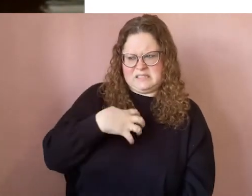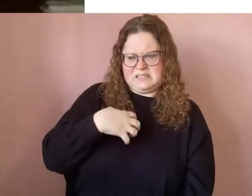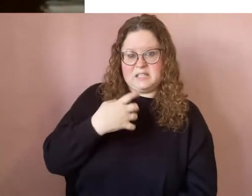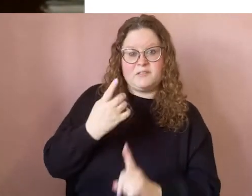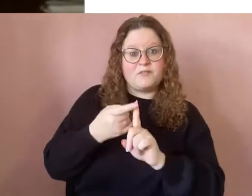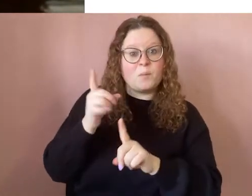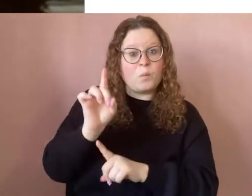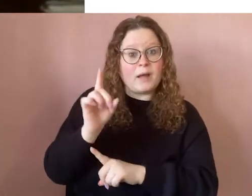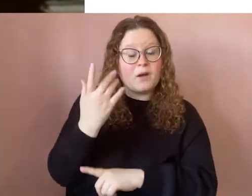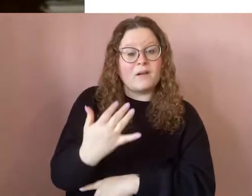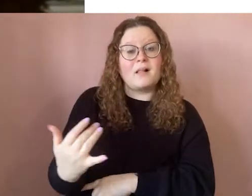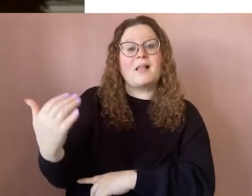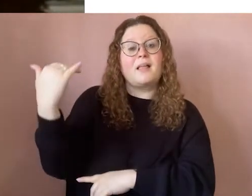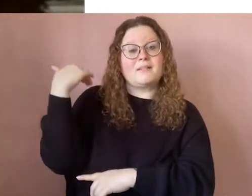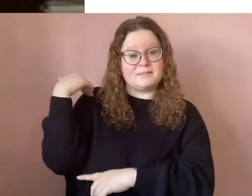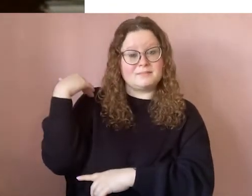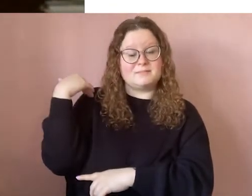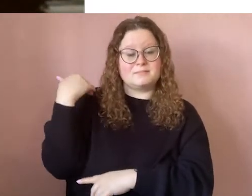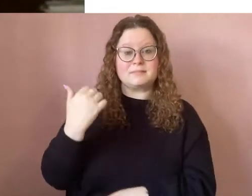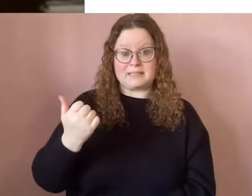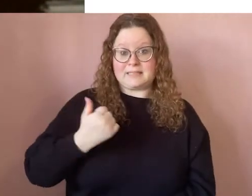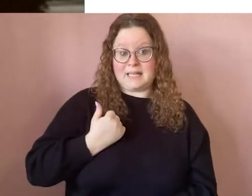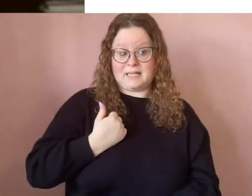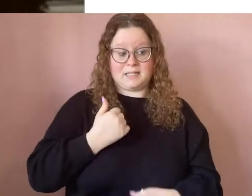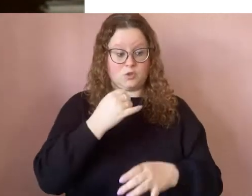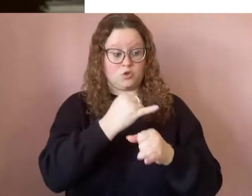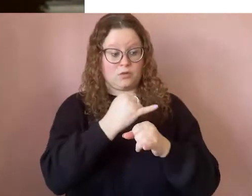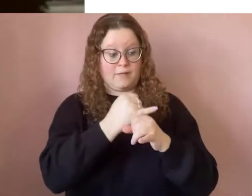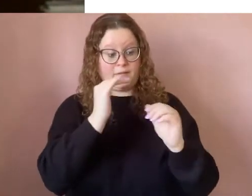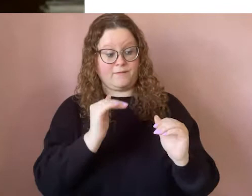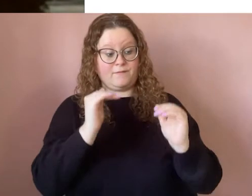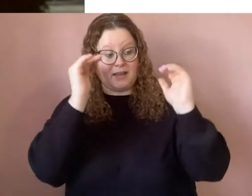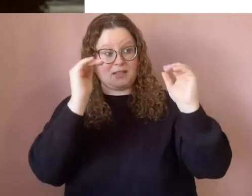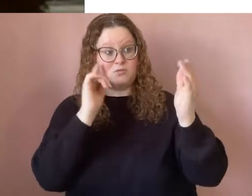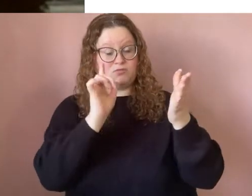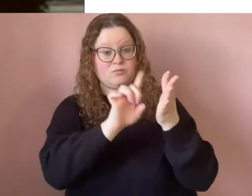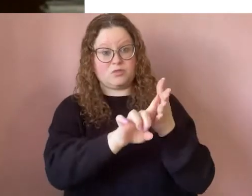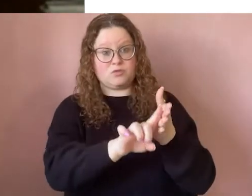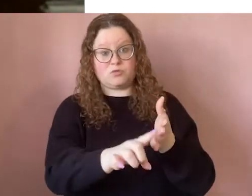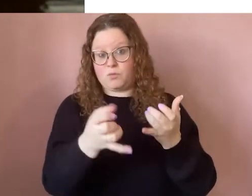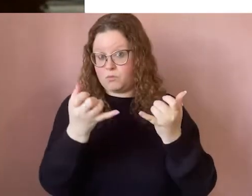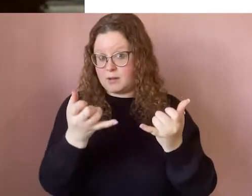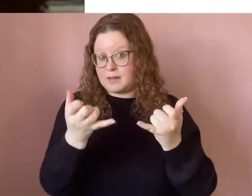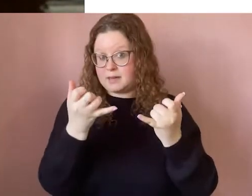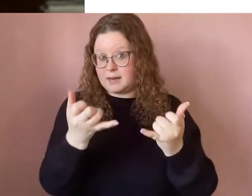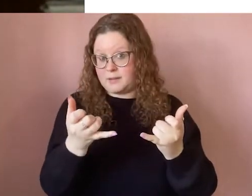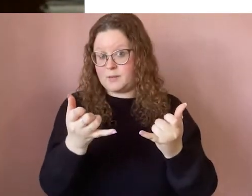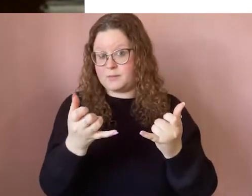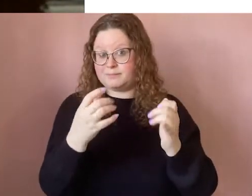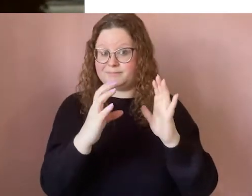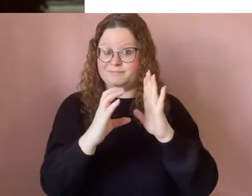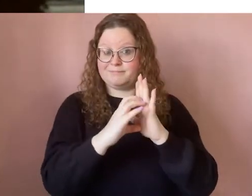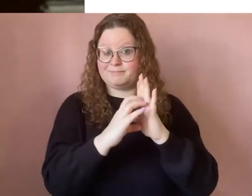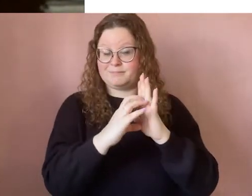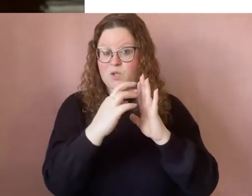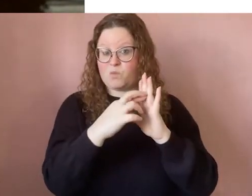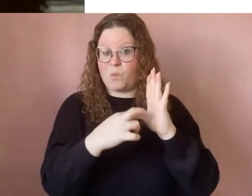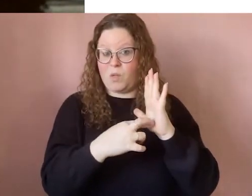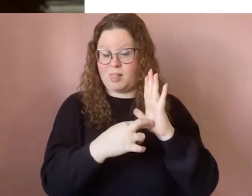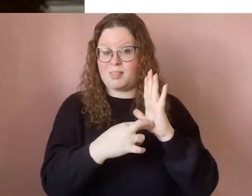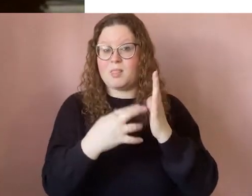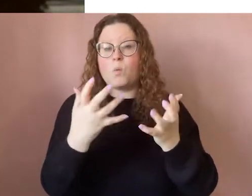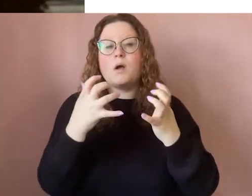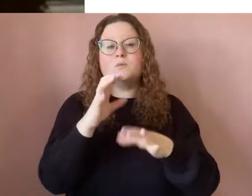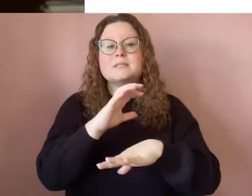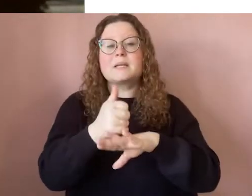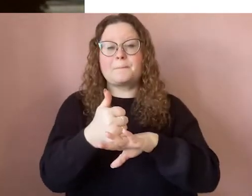The Canadian Institute for Advanced Research, for example, is examining, as part of its mission to develop a national strategy in